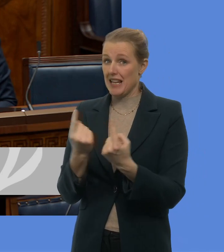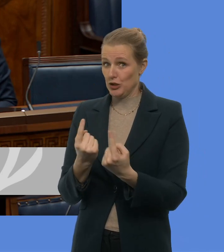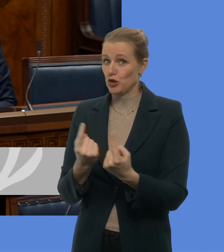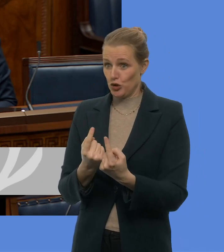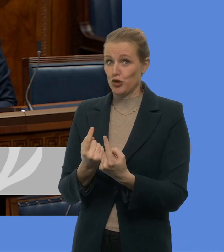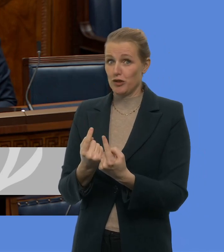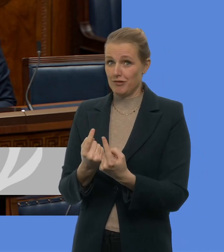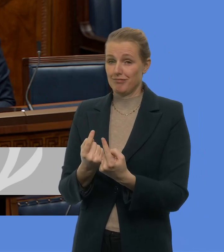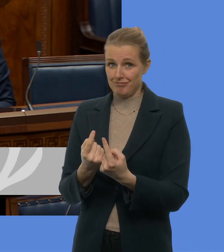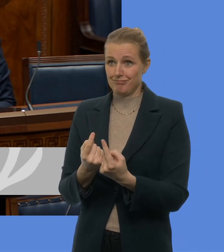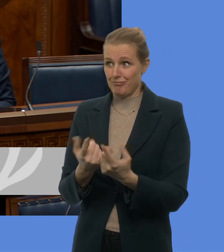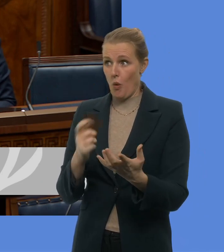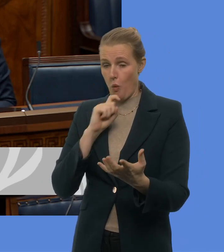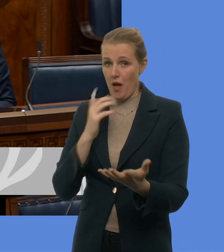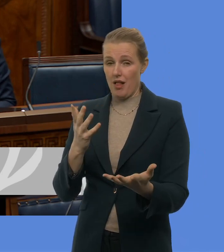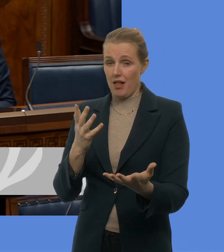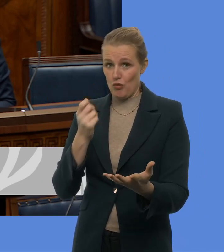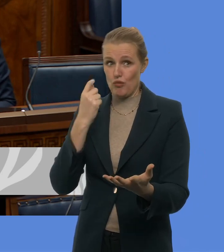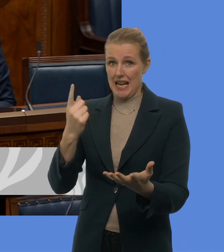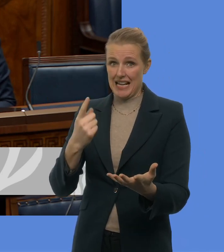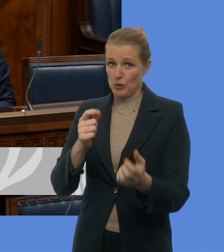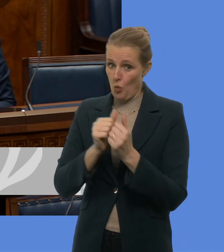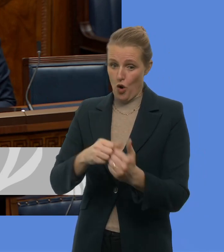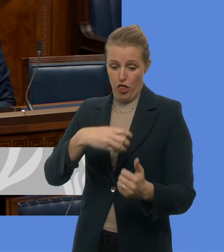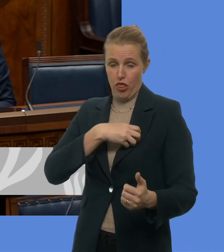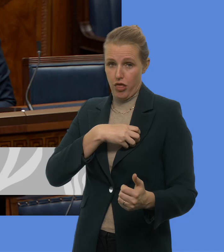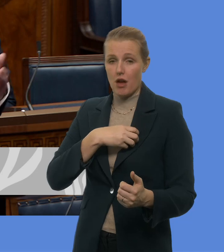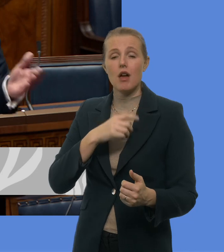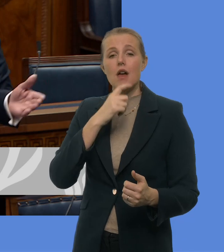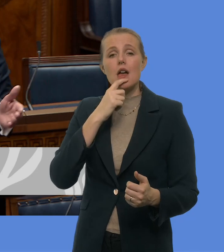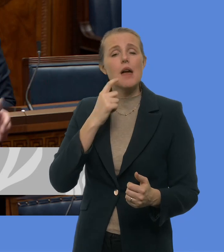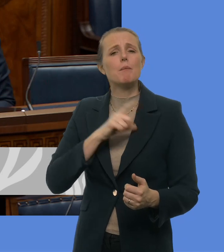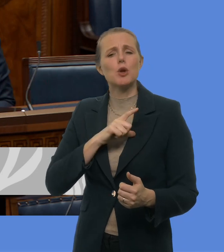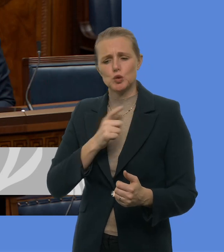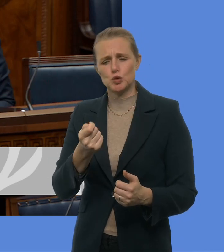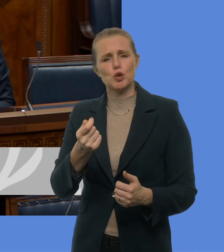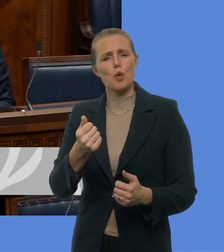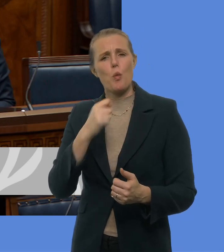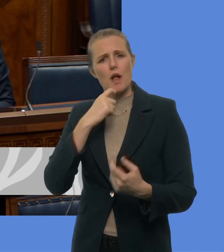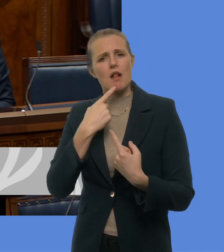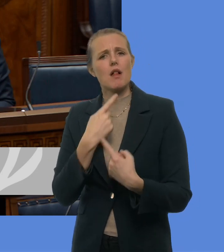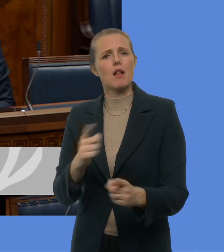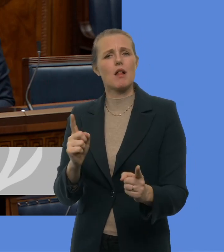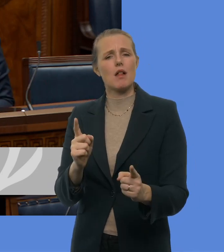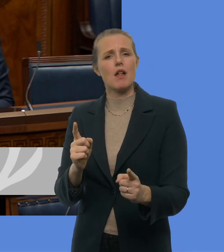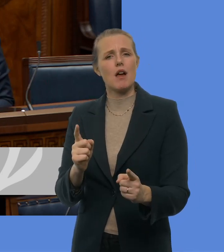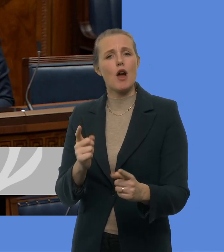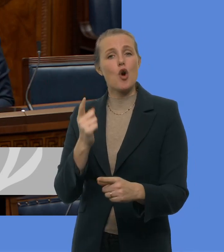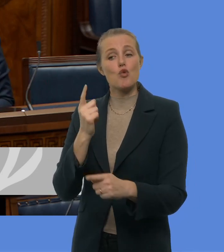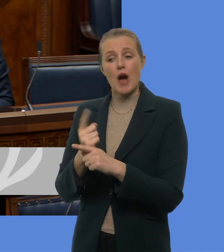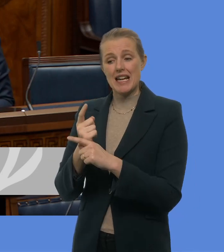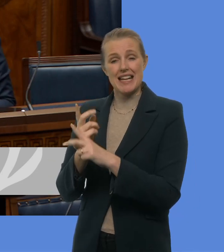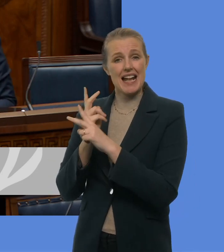to the use of body-worn video is the introduction, which is forthcoming, as a member will know, of the Right Care, Right